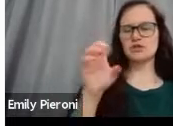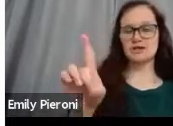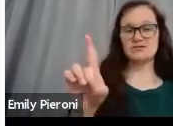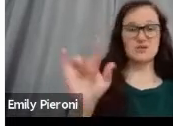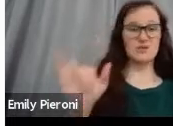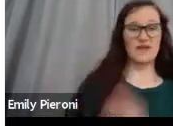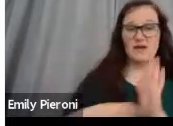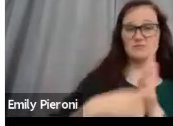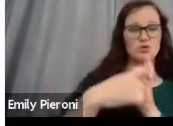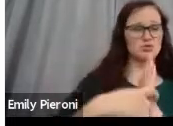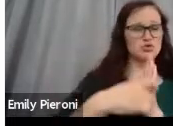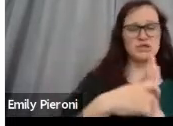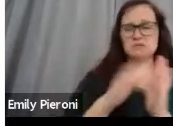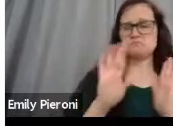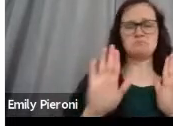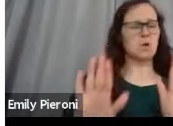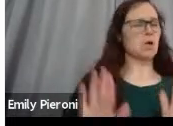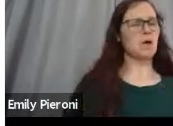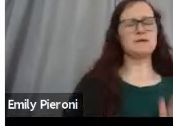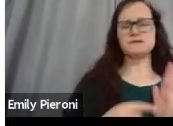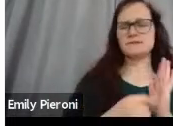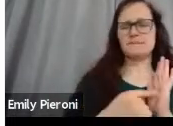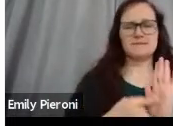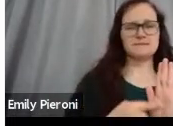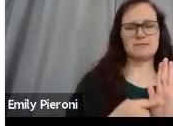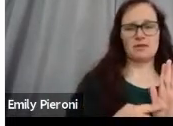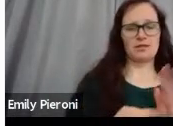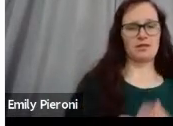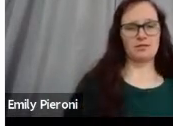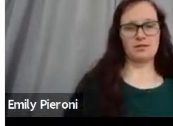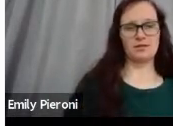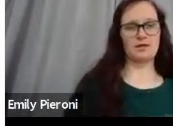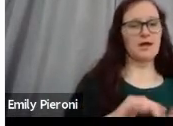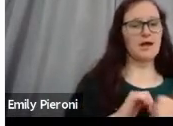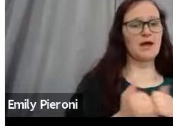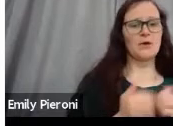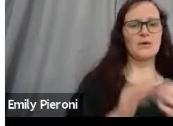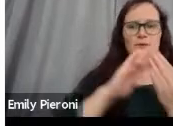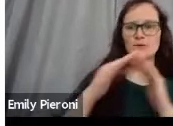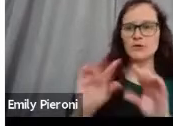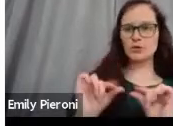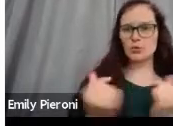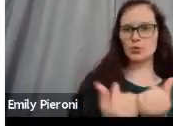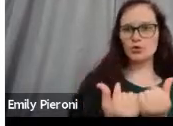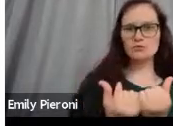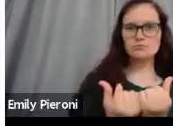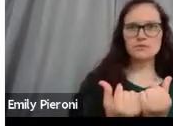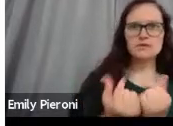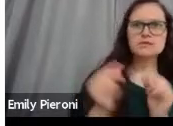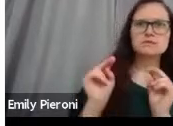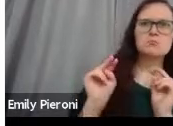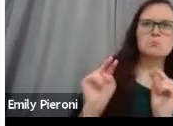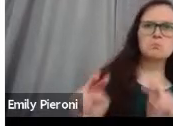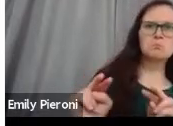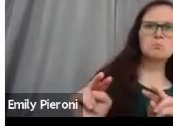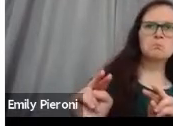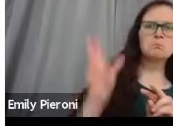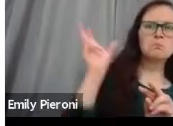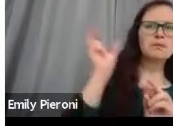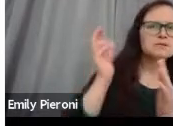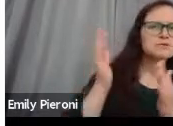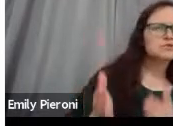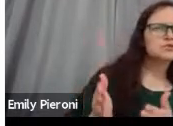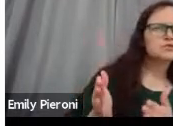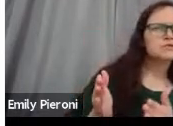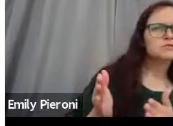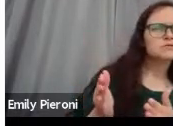an excellent example of how a community group has looked at the audience, looked at the